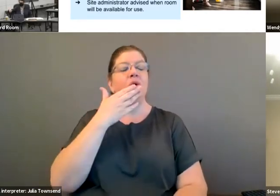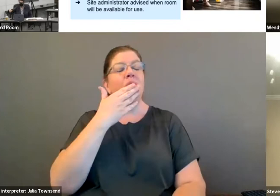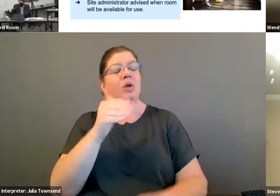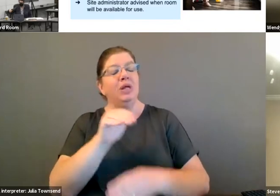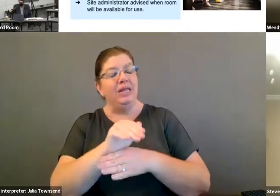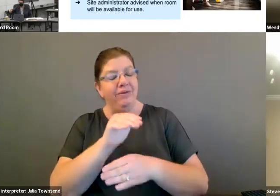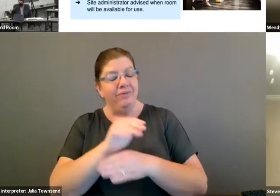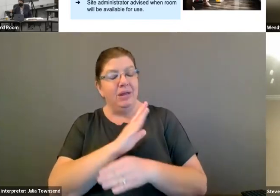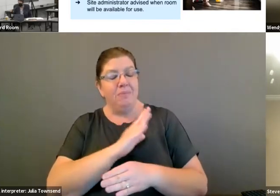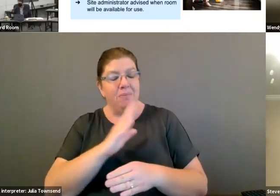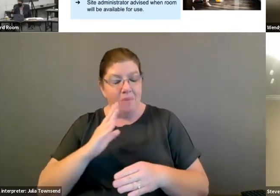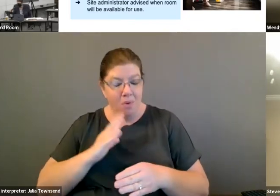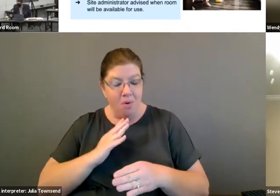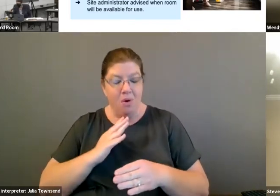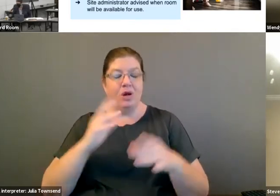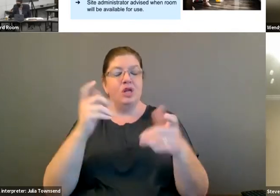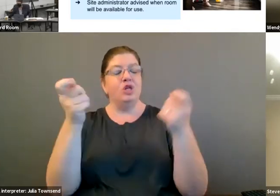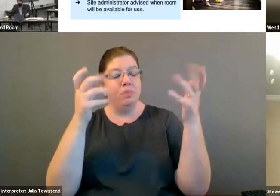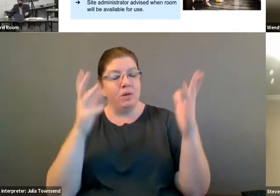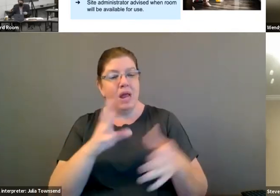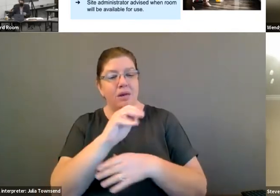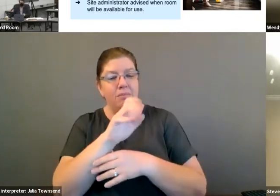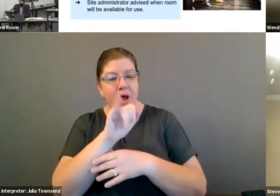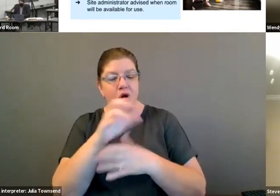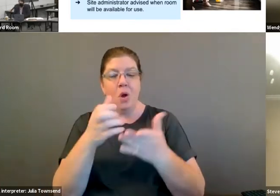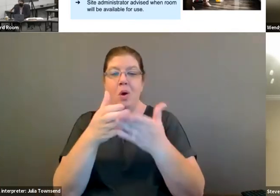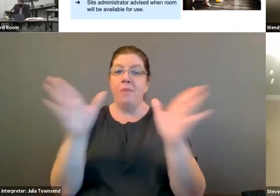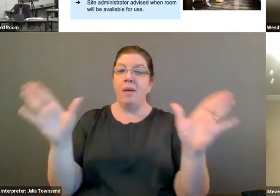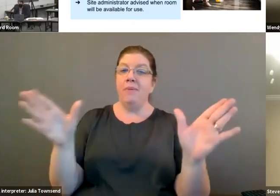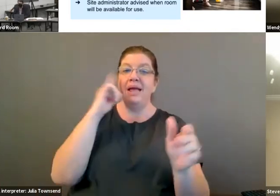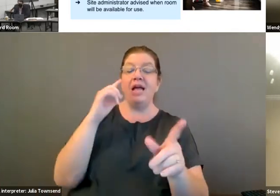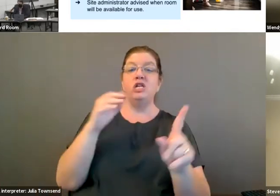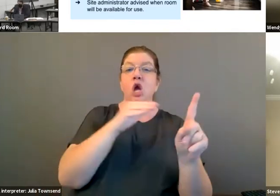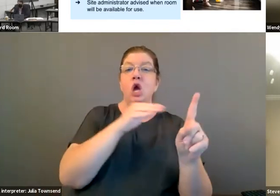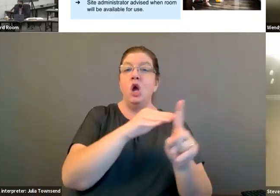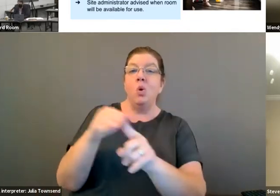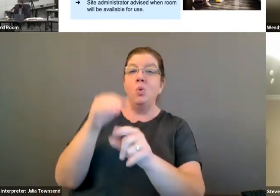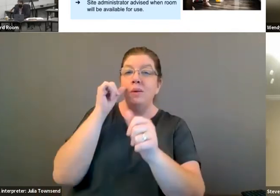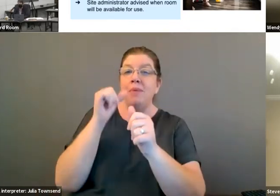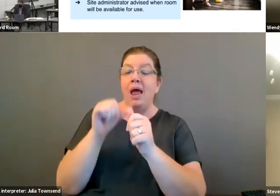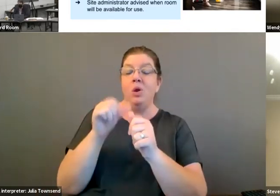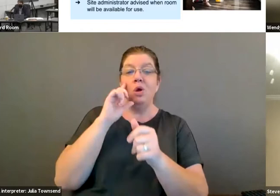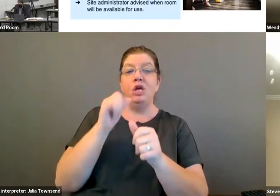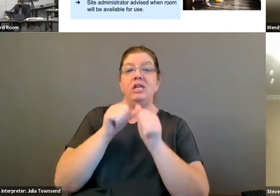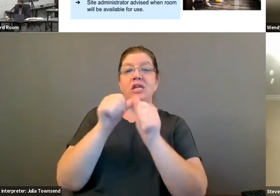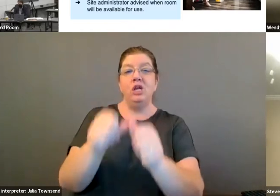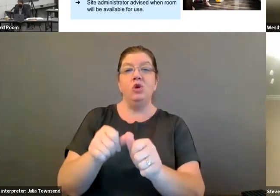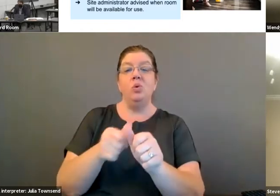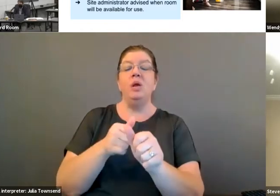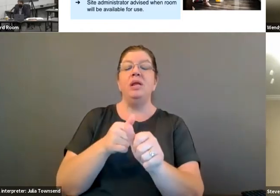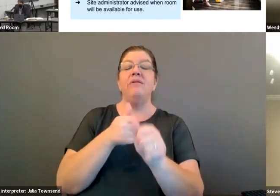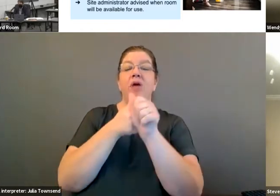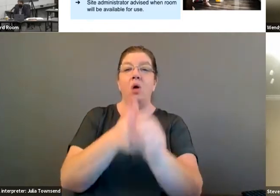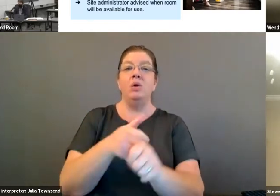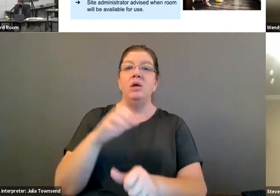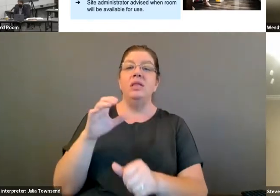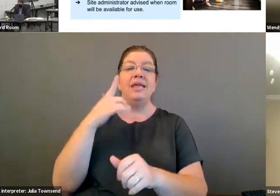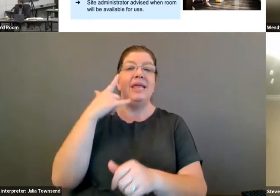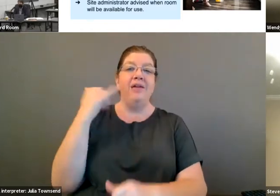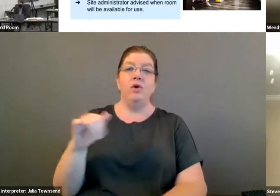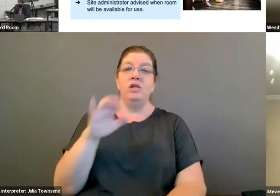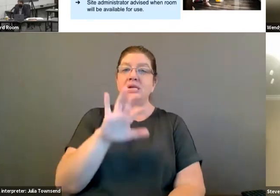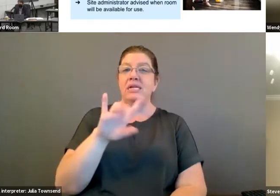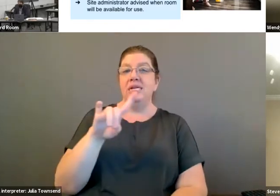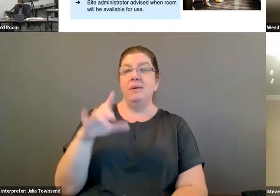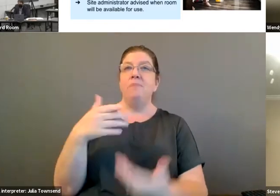Superintendent Maldonado, and members of the public. As a reminder, we are continuing to follow the California Department of Public Health guidelines